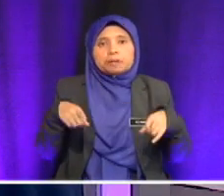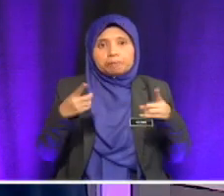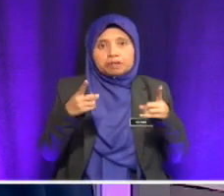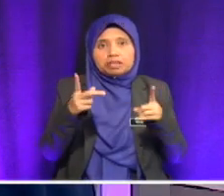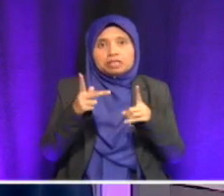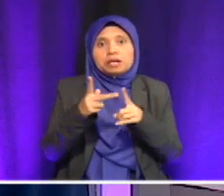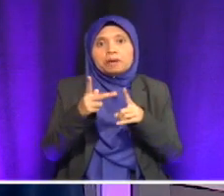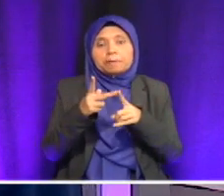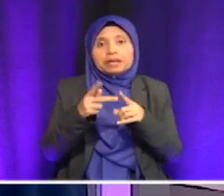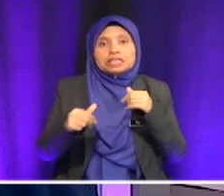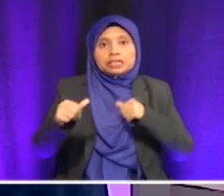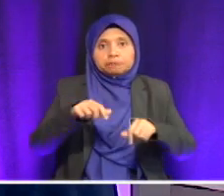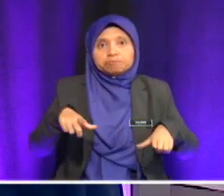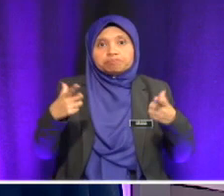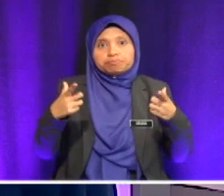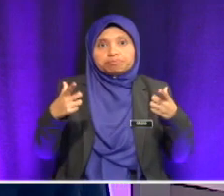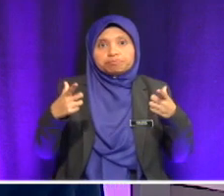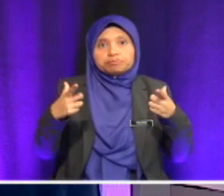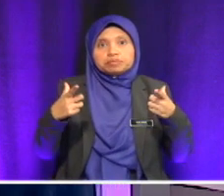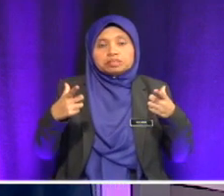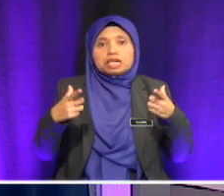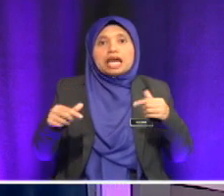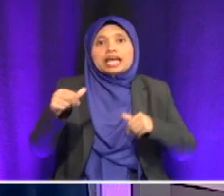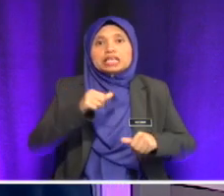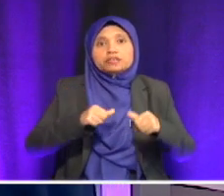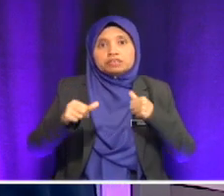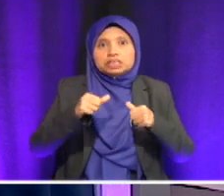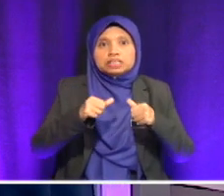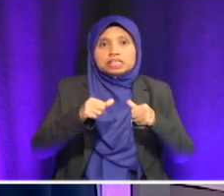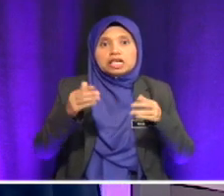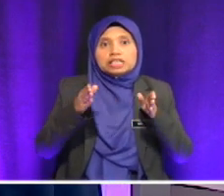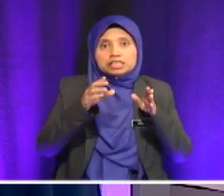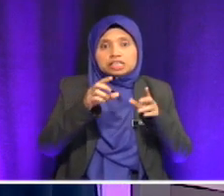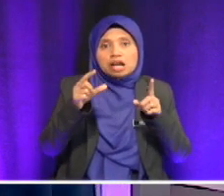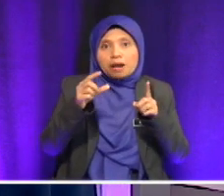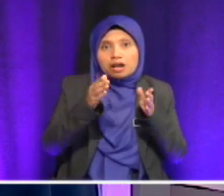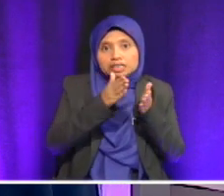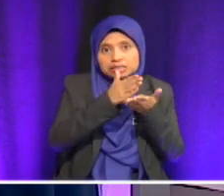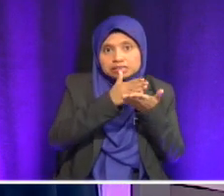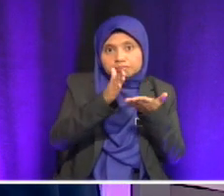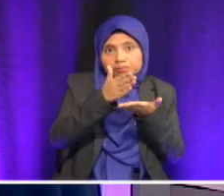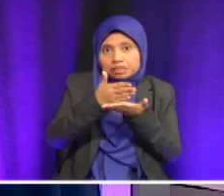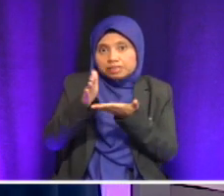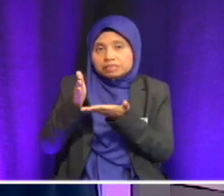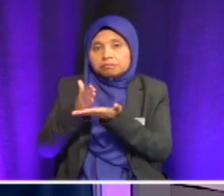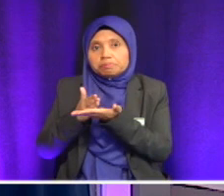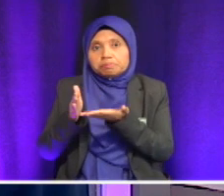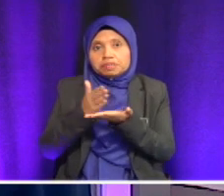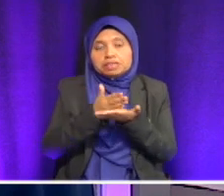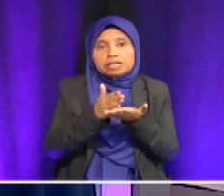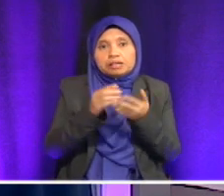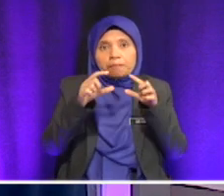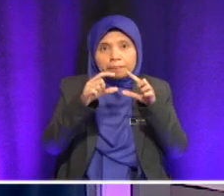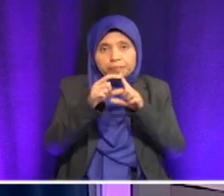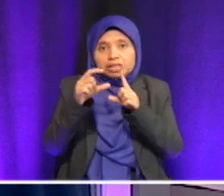reading activity. Alright. Okay, so this activity will be based on our previous reading text, the 3 reading texts. Okay. So,